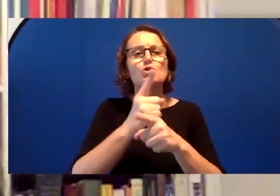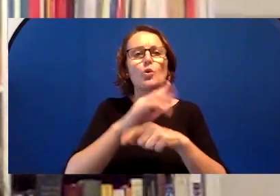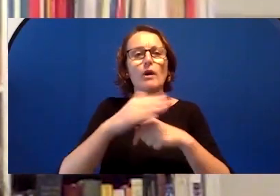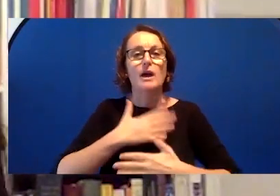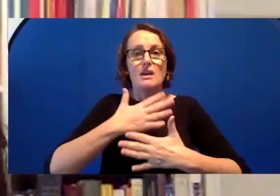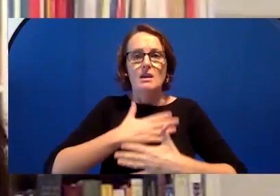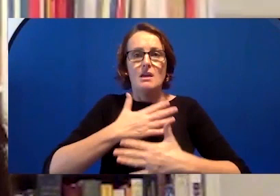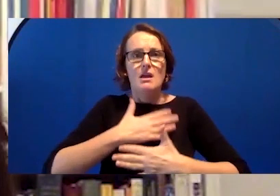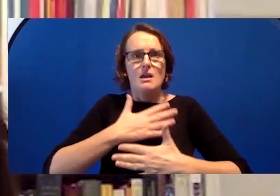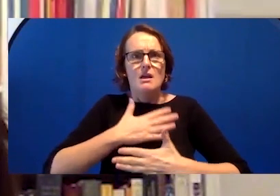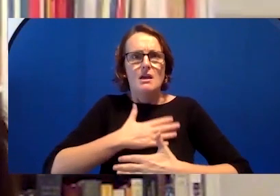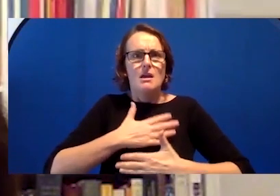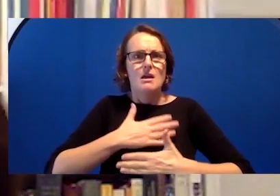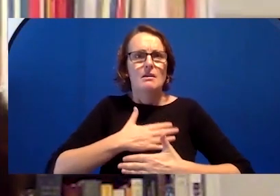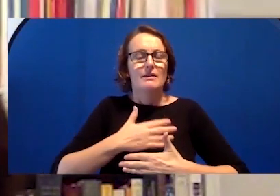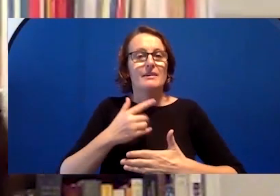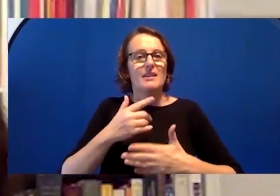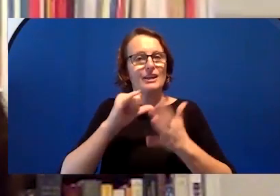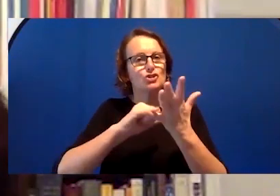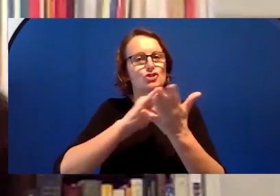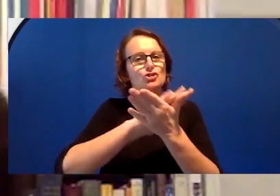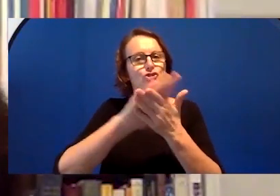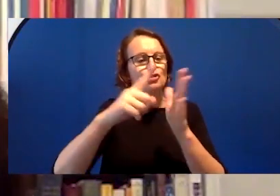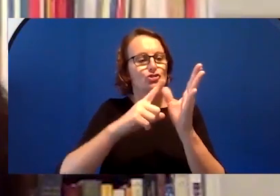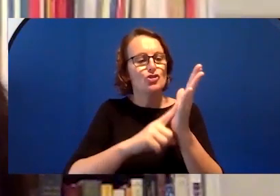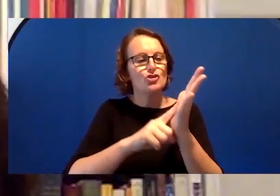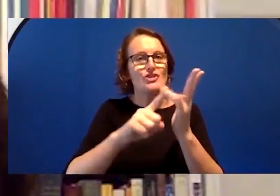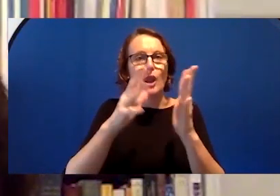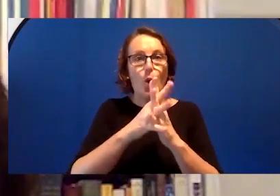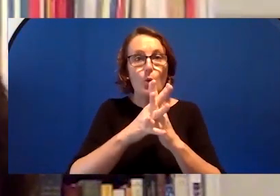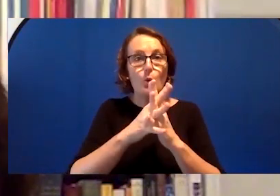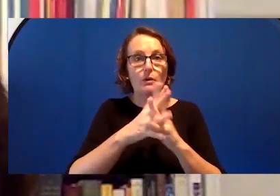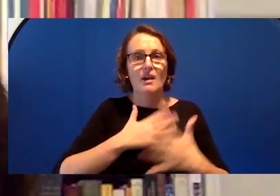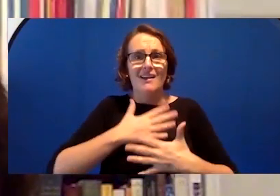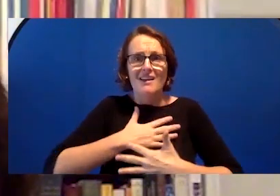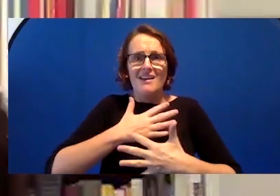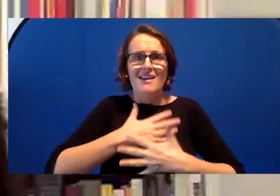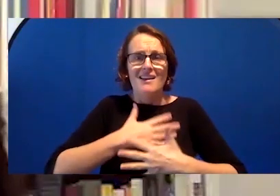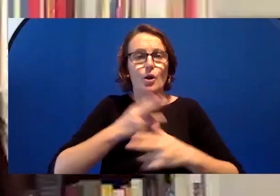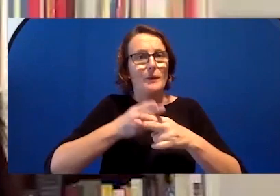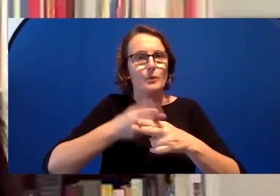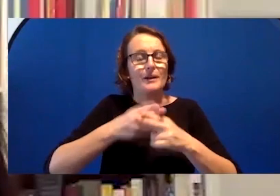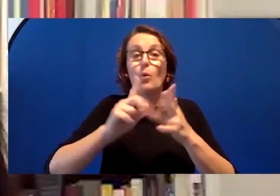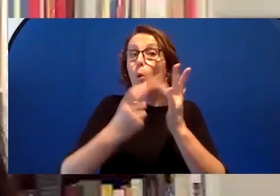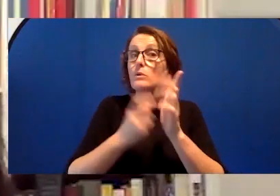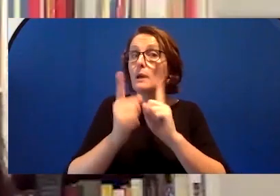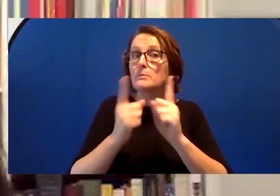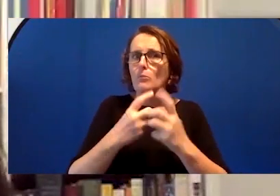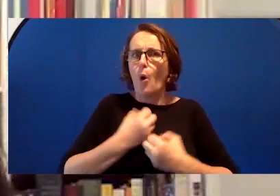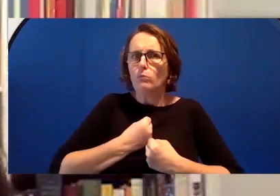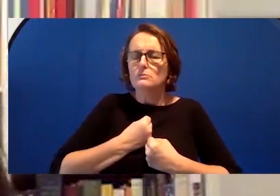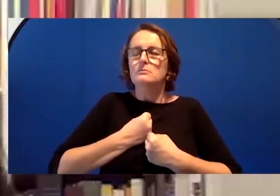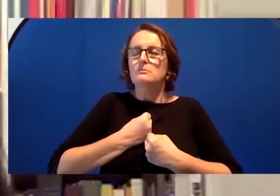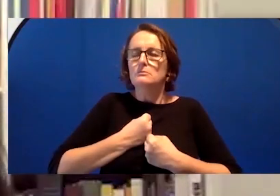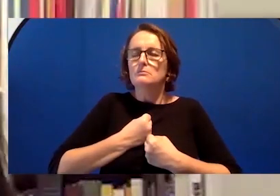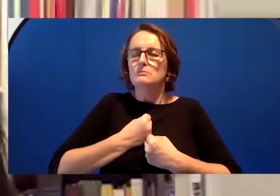for people when they're stressed to shallow breathe or even to hold their breath. When you shallow breathe, the old air at the